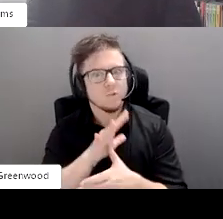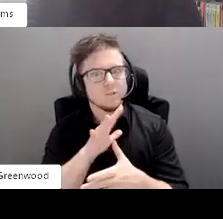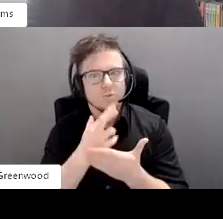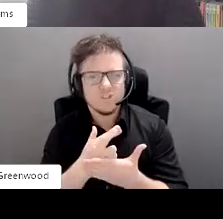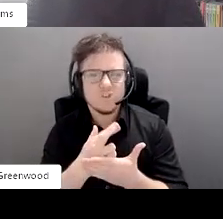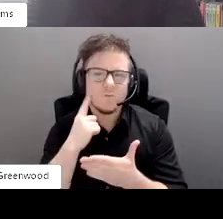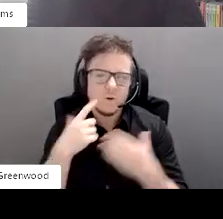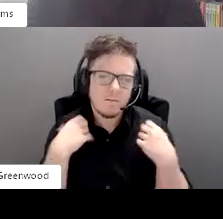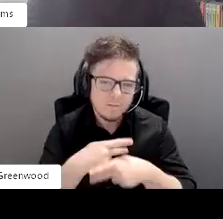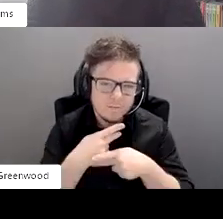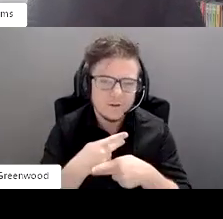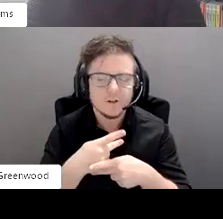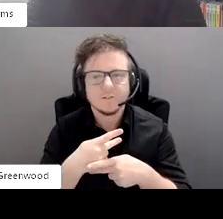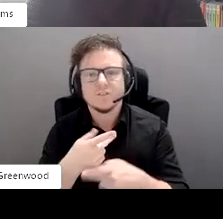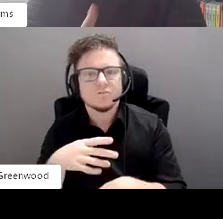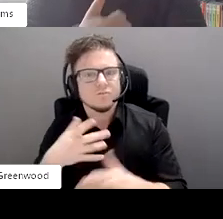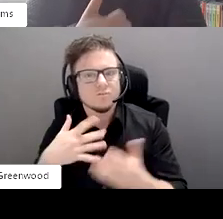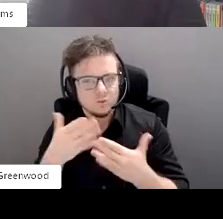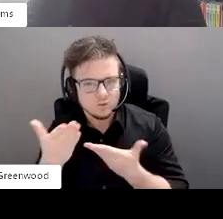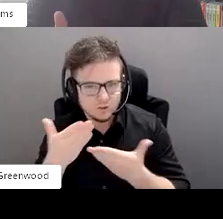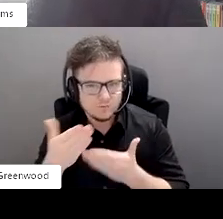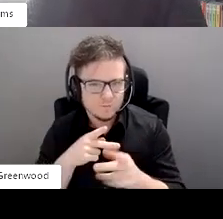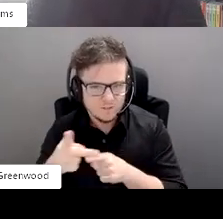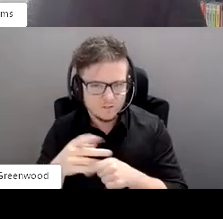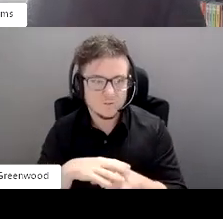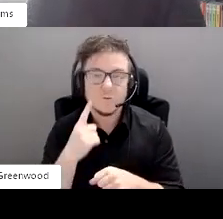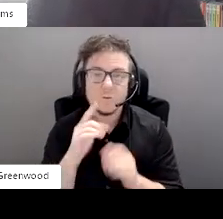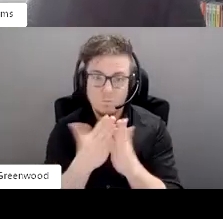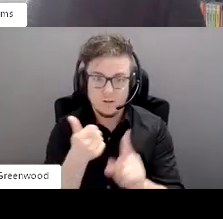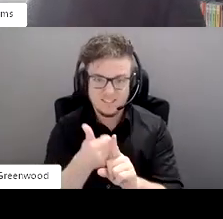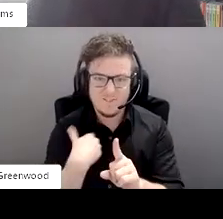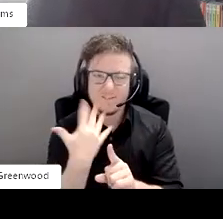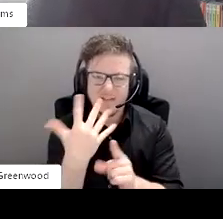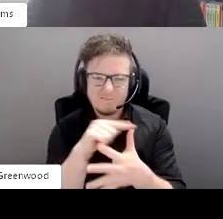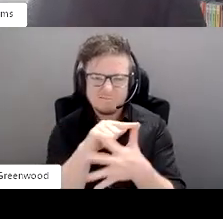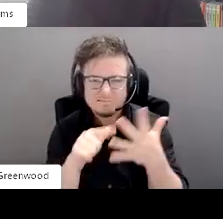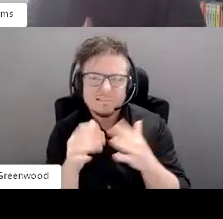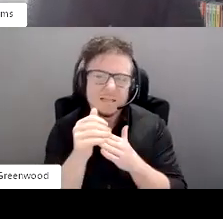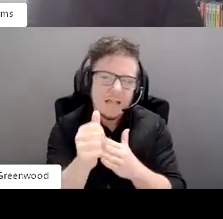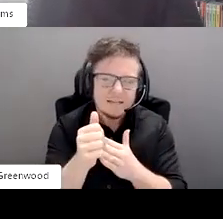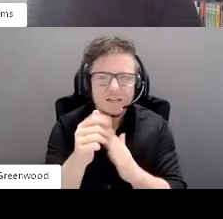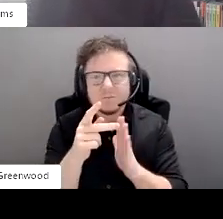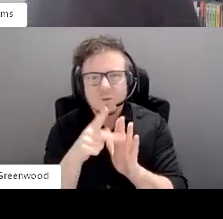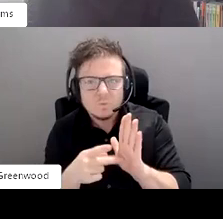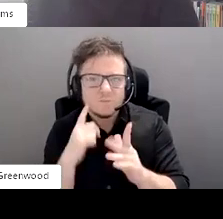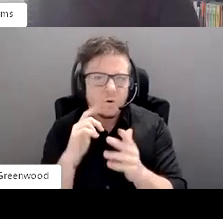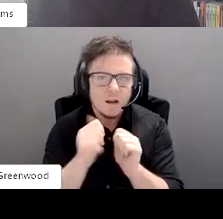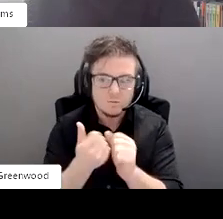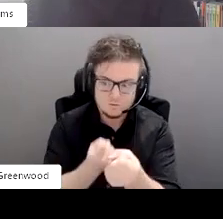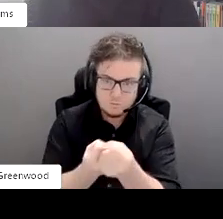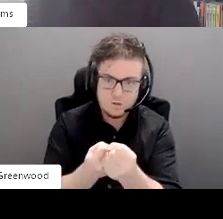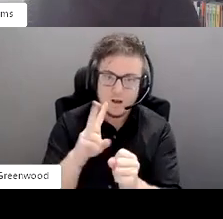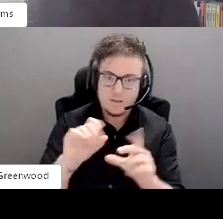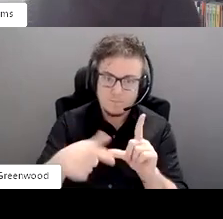service professionals. And it's a guidebook that has 5 guiding principles on how you can better support not just 2S LGBTI people